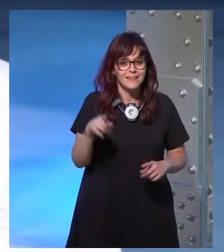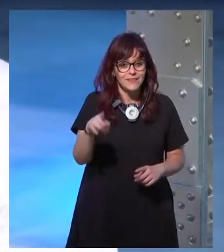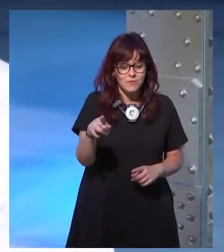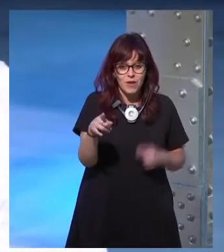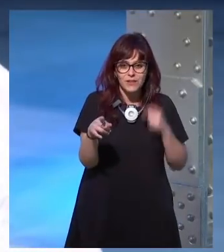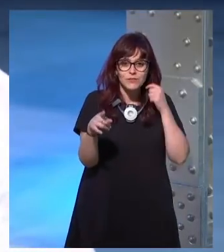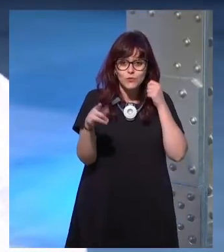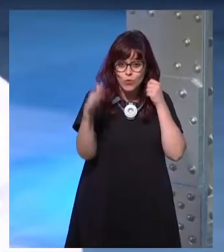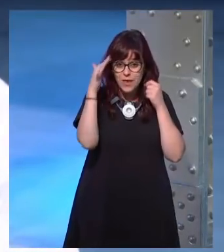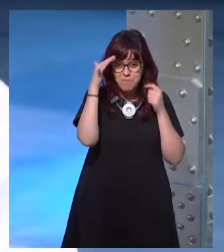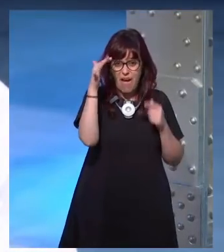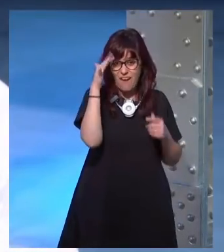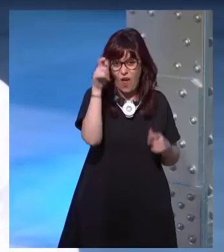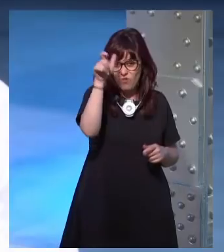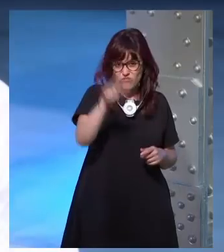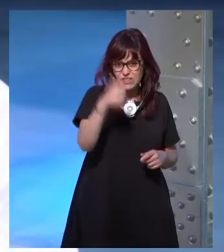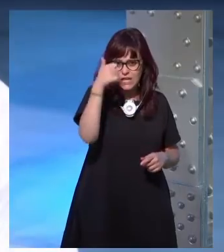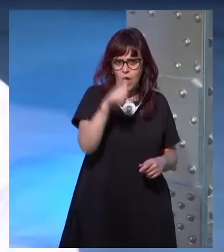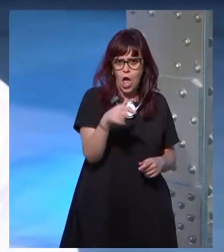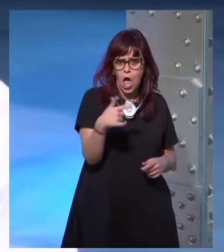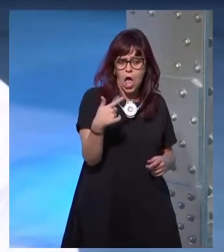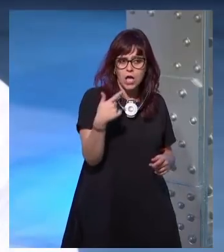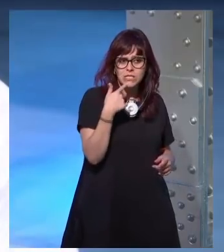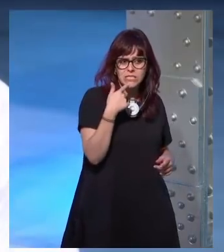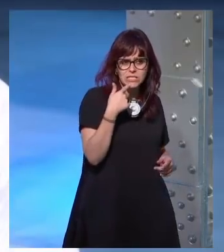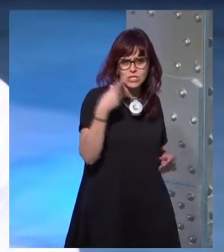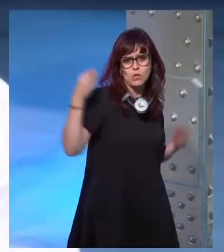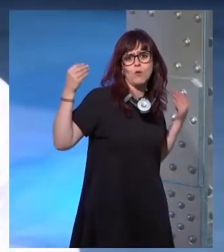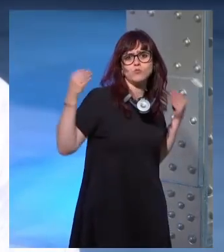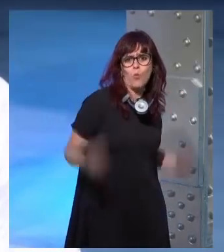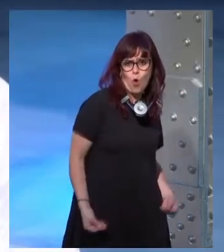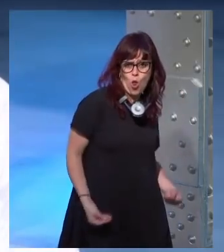Writers sitting down and going, are we really that good?